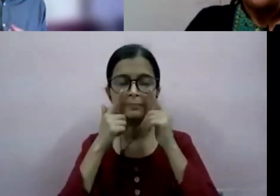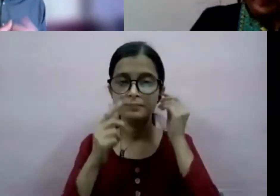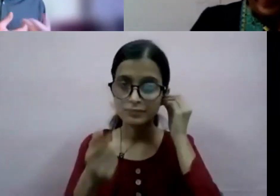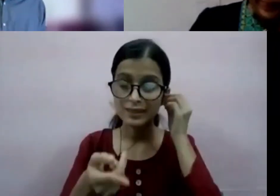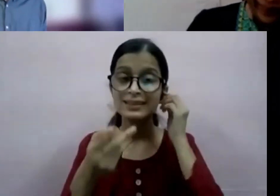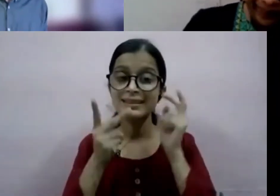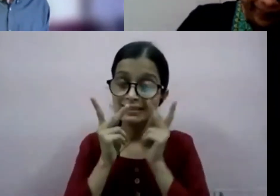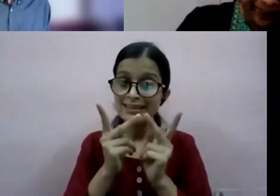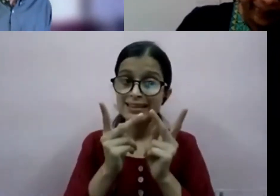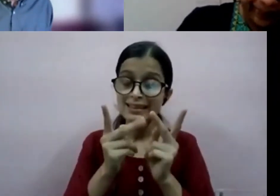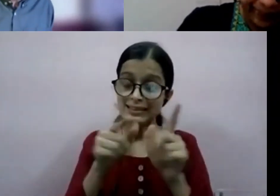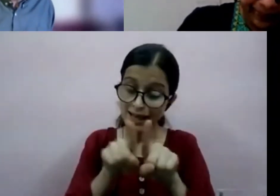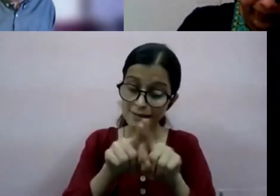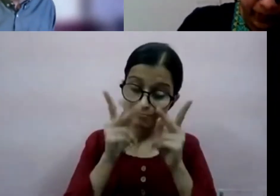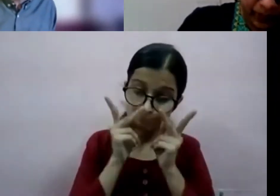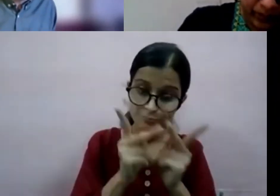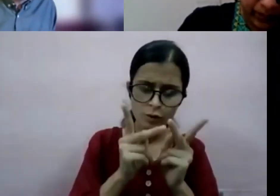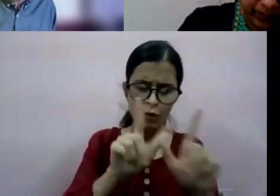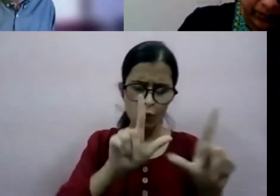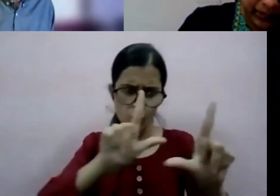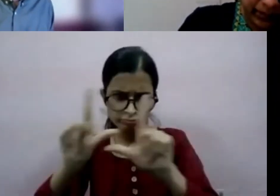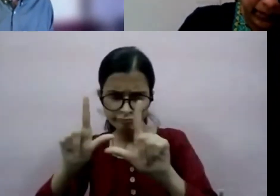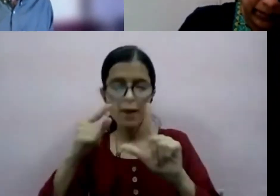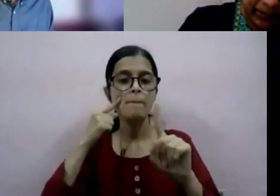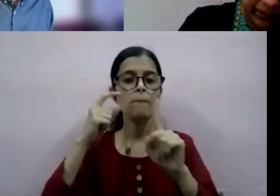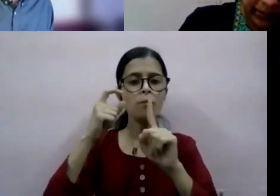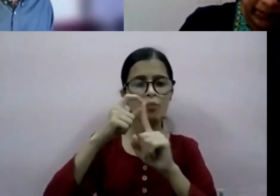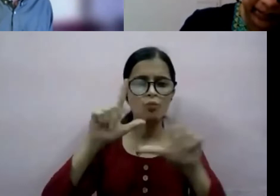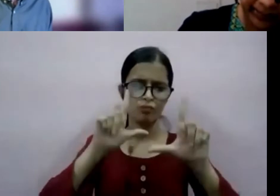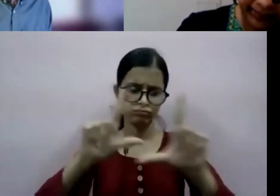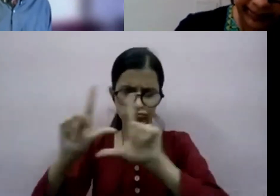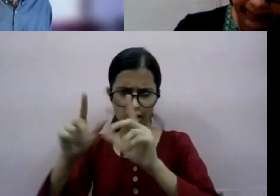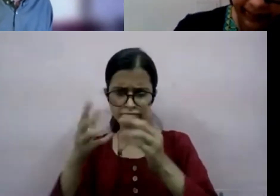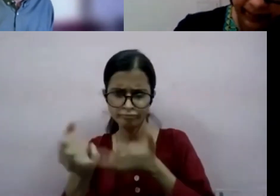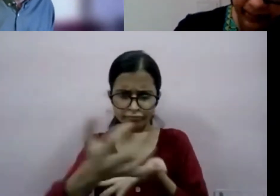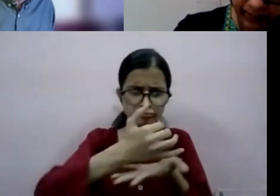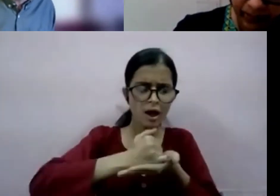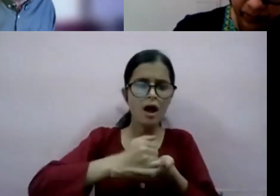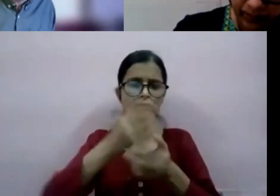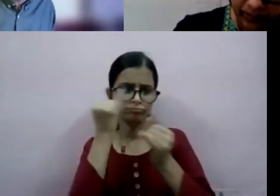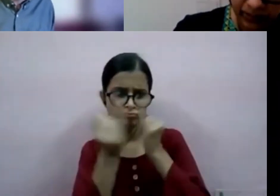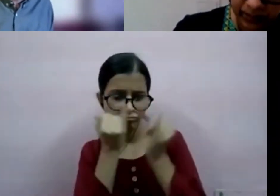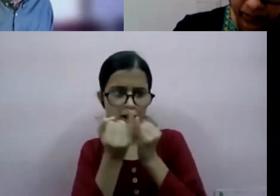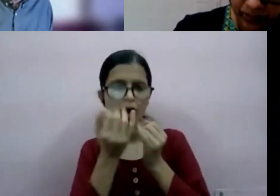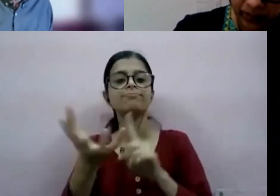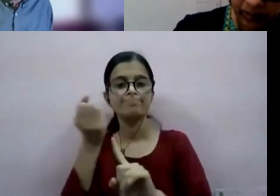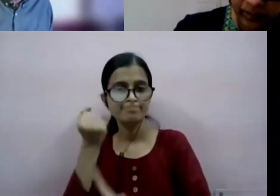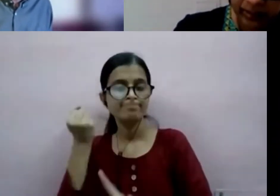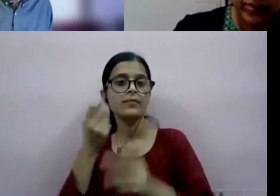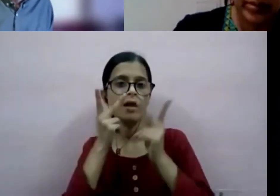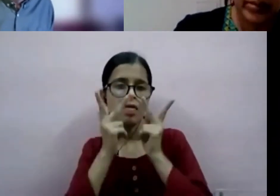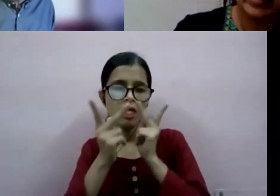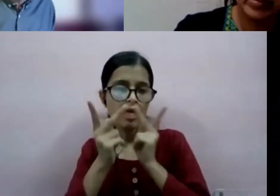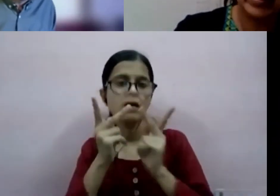see, is to look at the evidence I collect and then to create new ways of looking at that and to promote it forward.